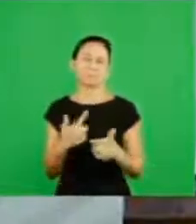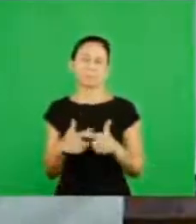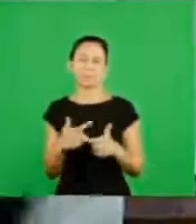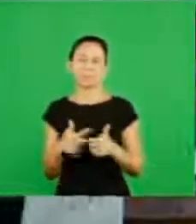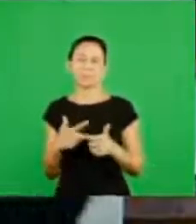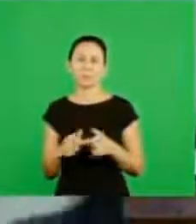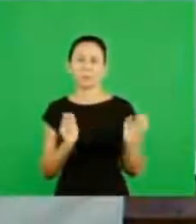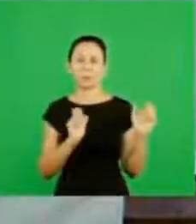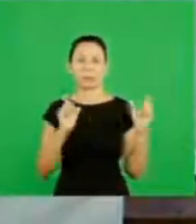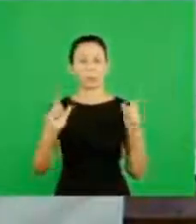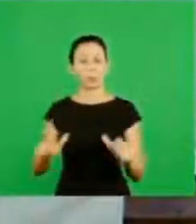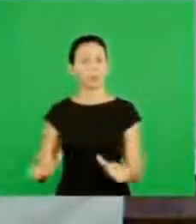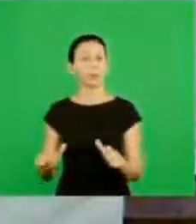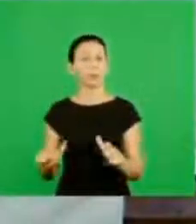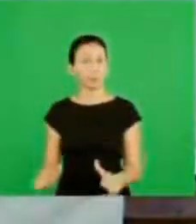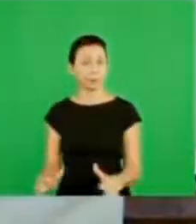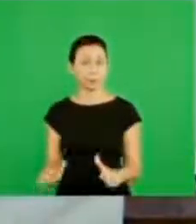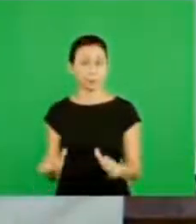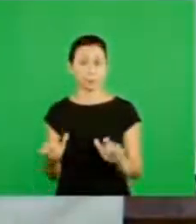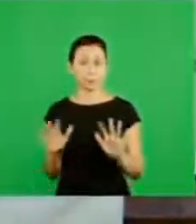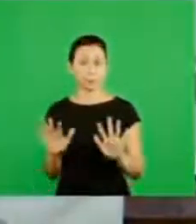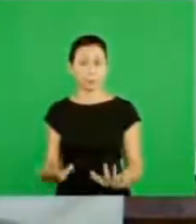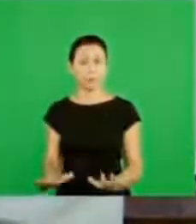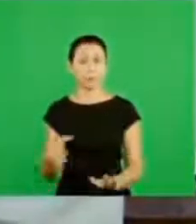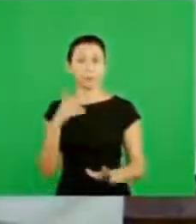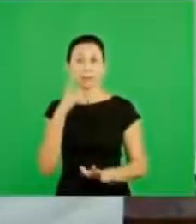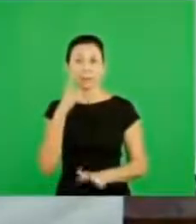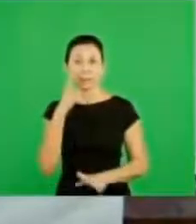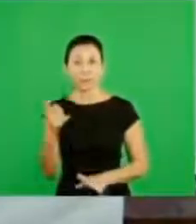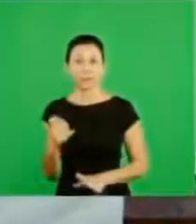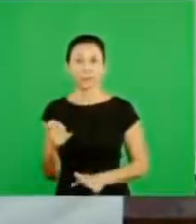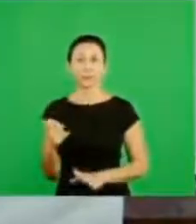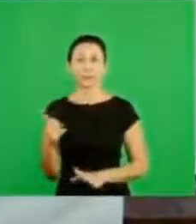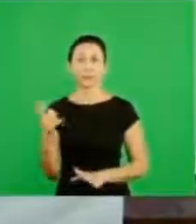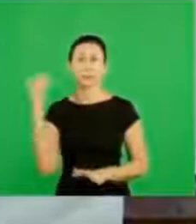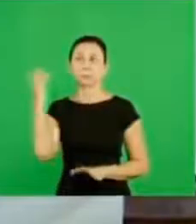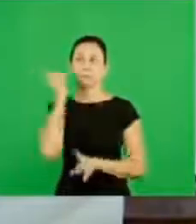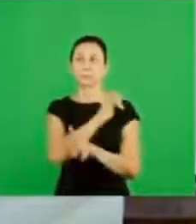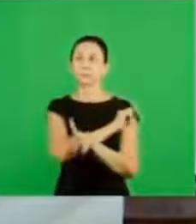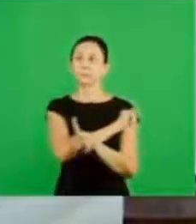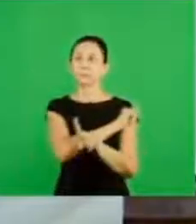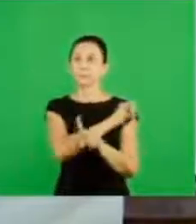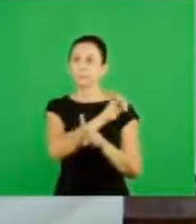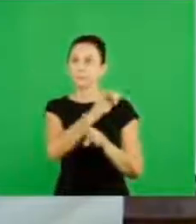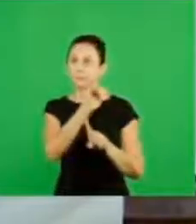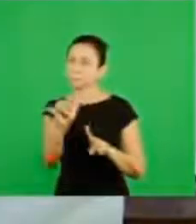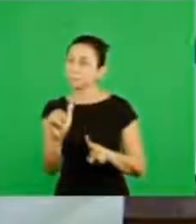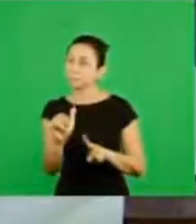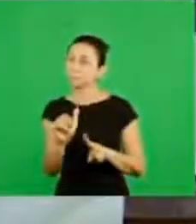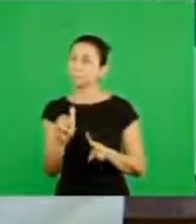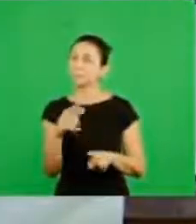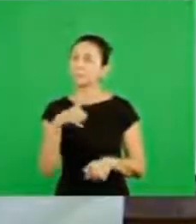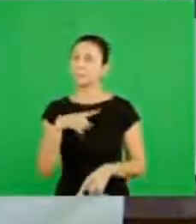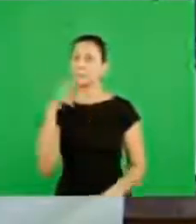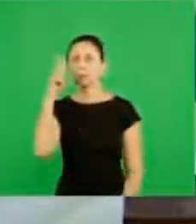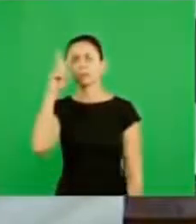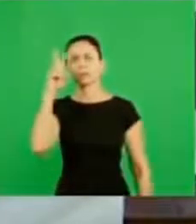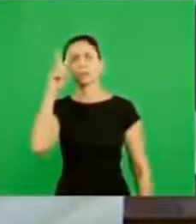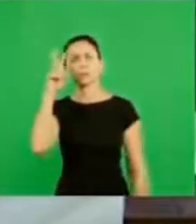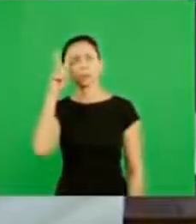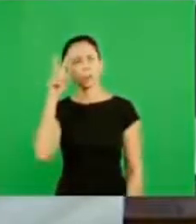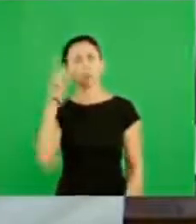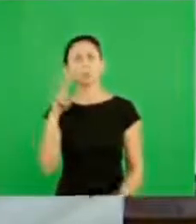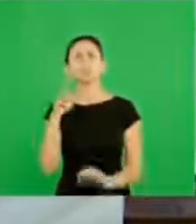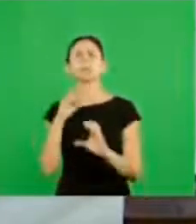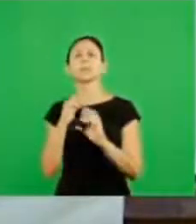for 2,000 years, but it came back. It doesn't matter if this place is here, this place is there, but for us, our interest, it's